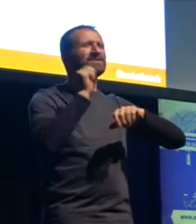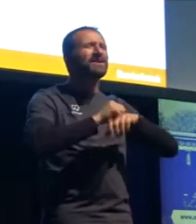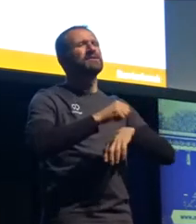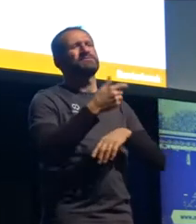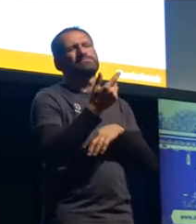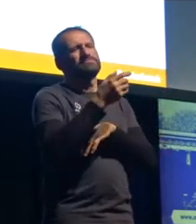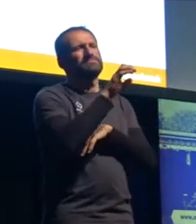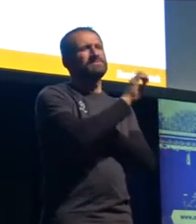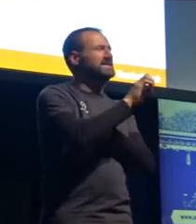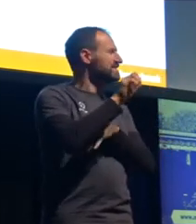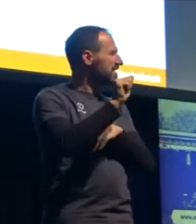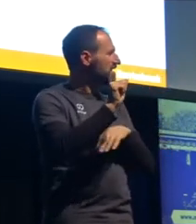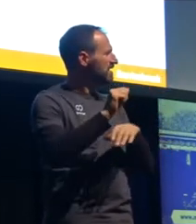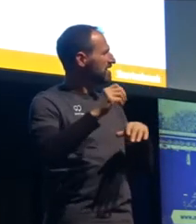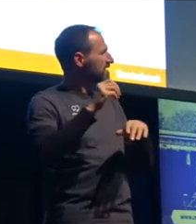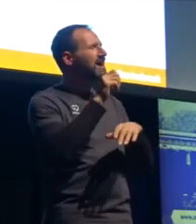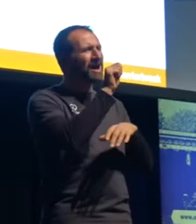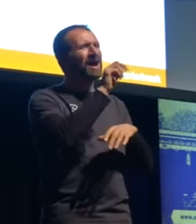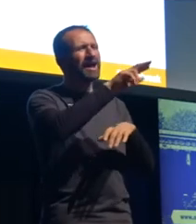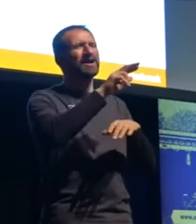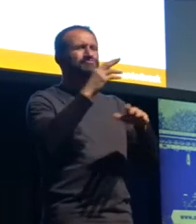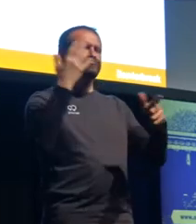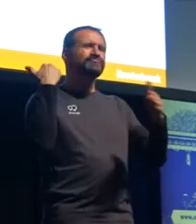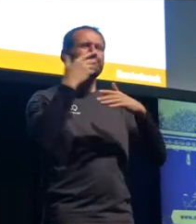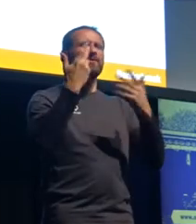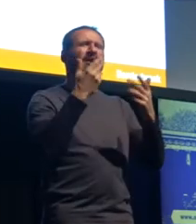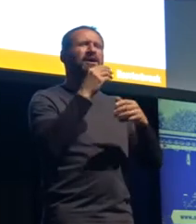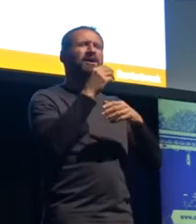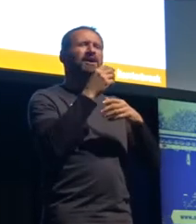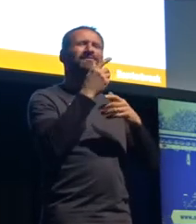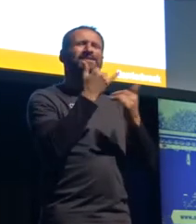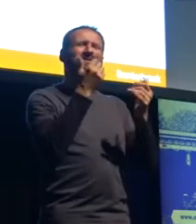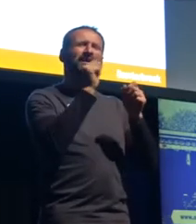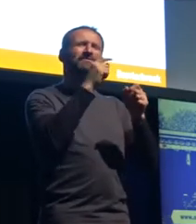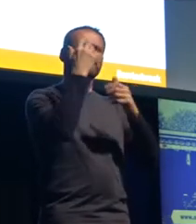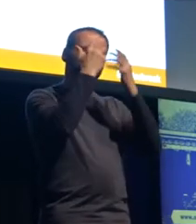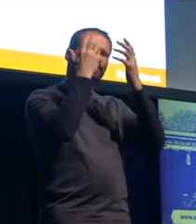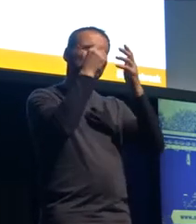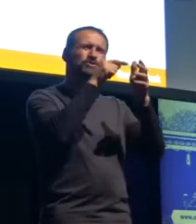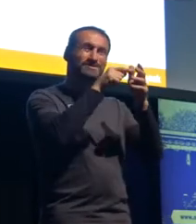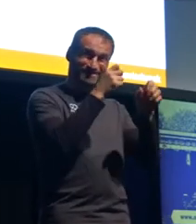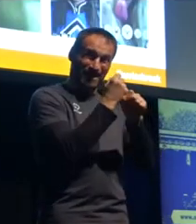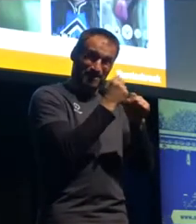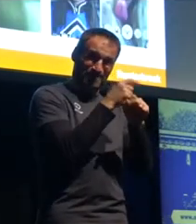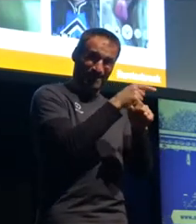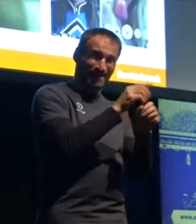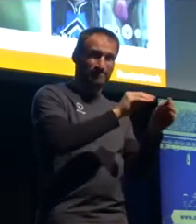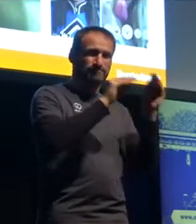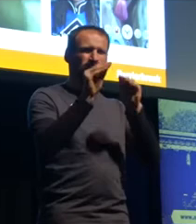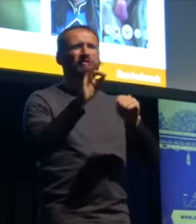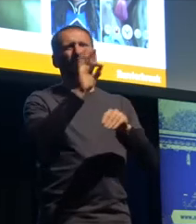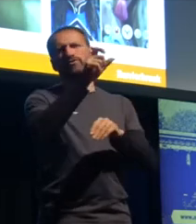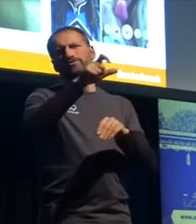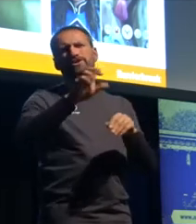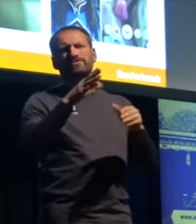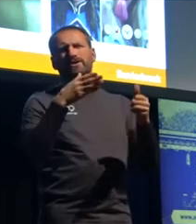with people with disabilities, maybe do some kind of depth tracking and that kind of stuff. Traditionally, ARs work on some kind of tracking. You either